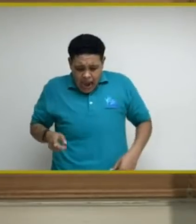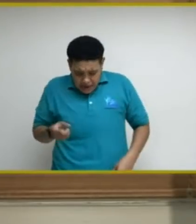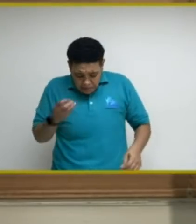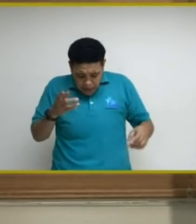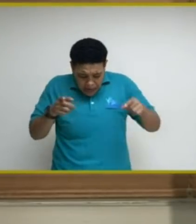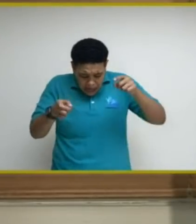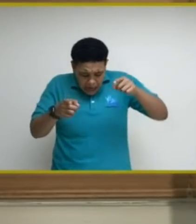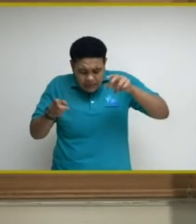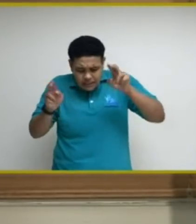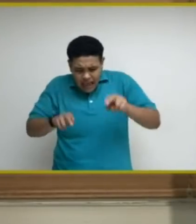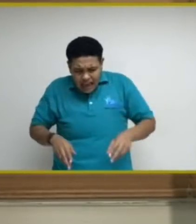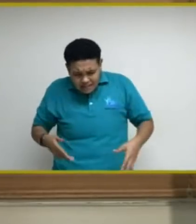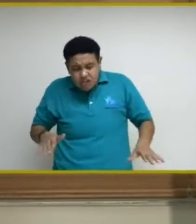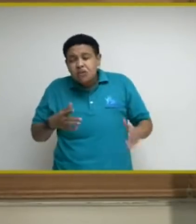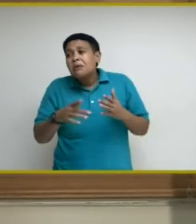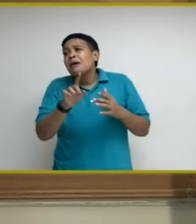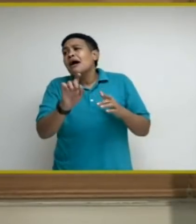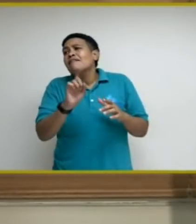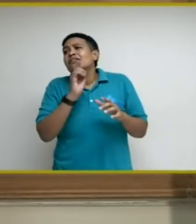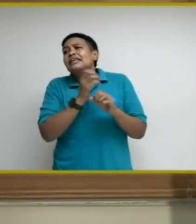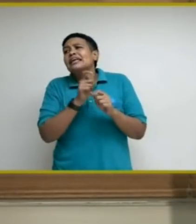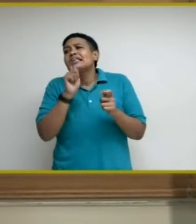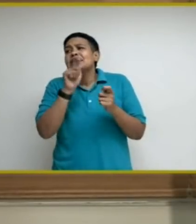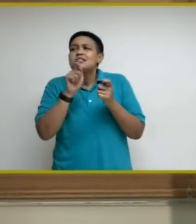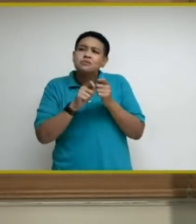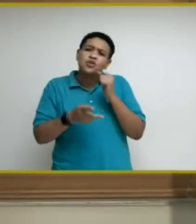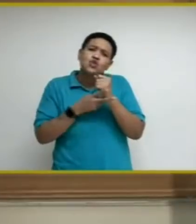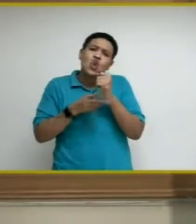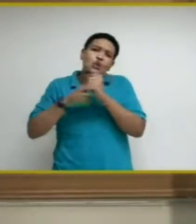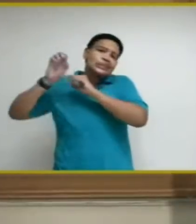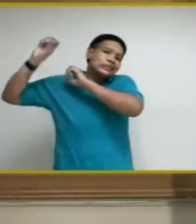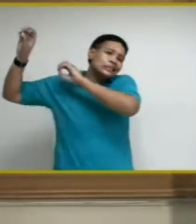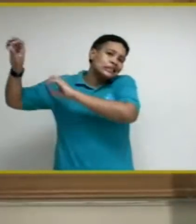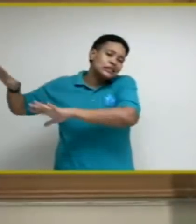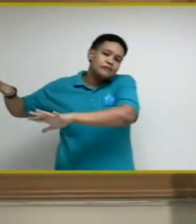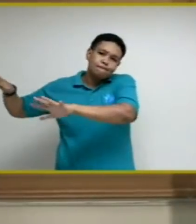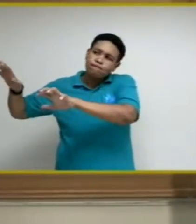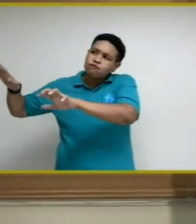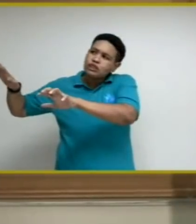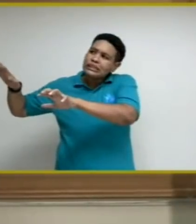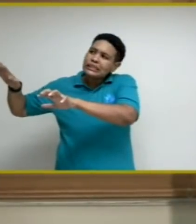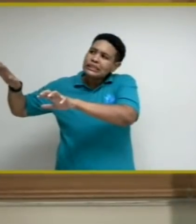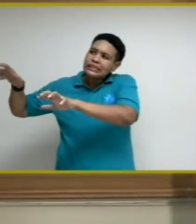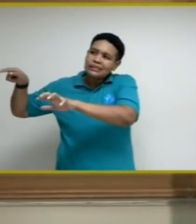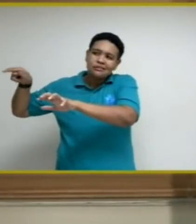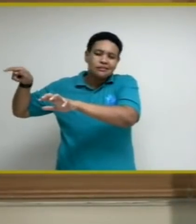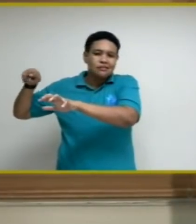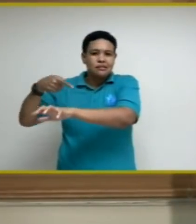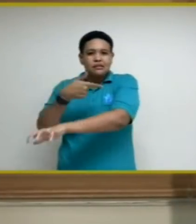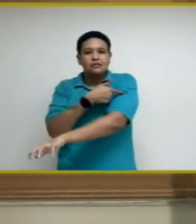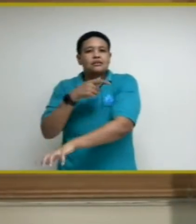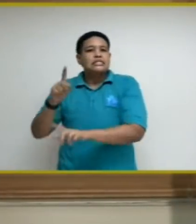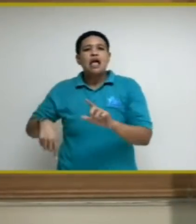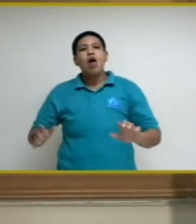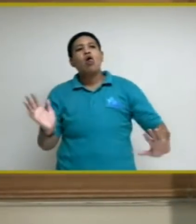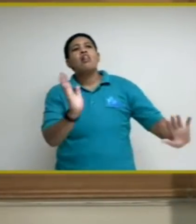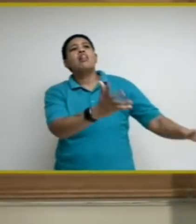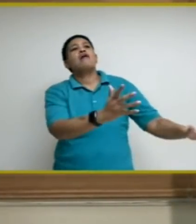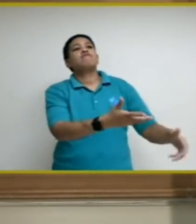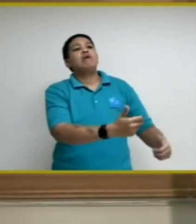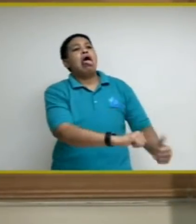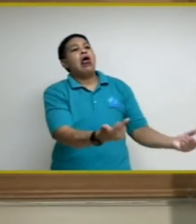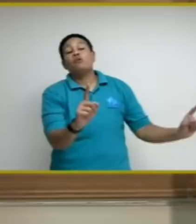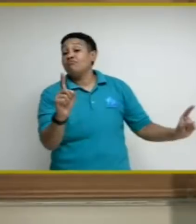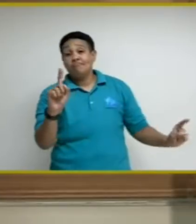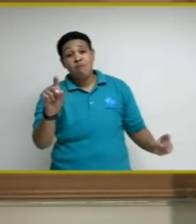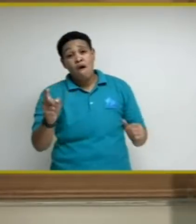them, they may have had to get a particular storage facility, a refrigerator, for example. And they were in the process of getting.